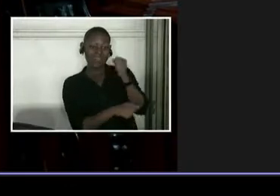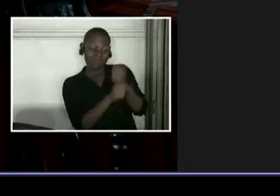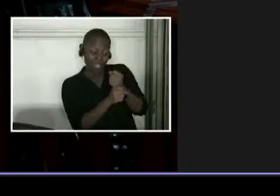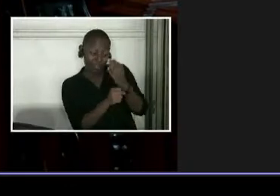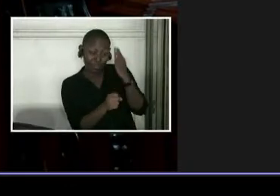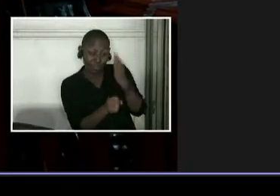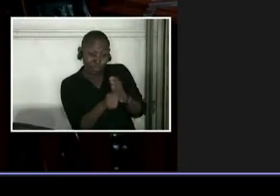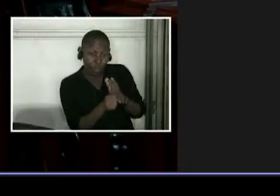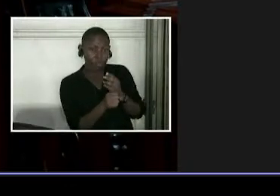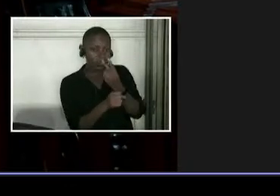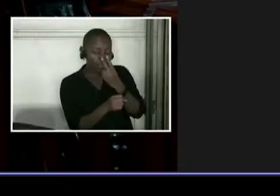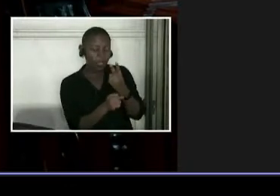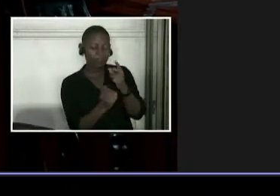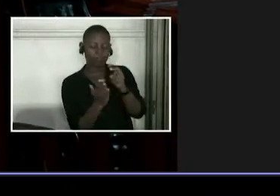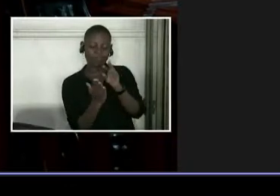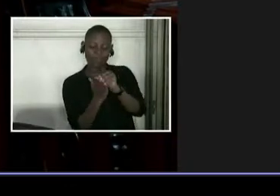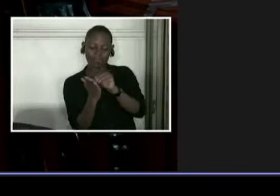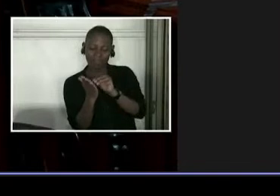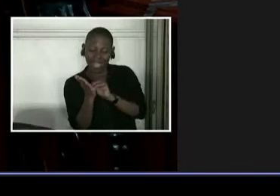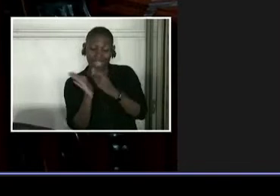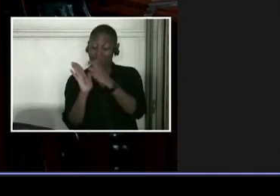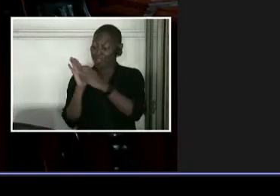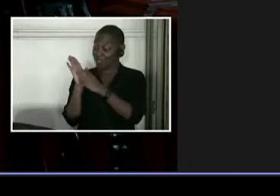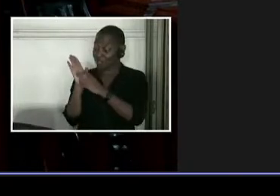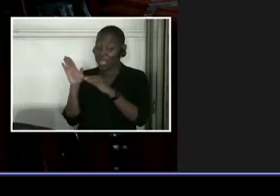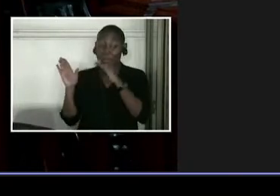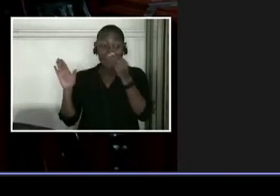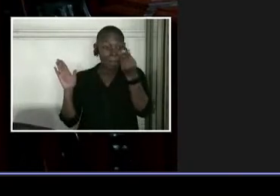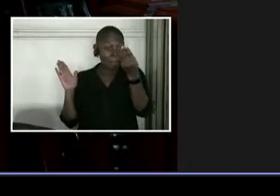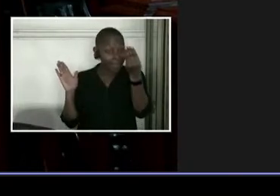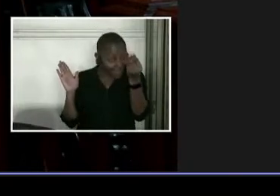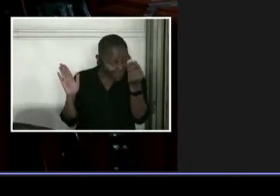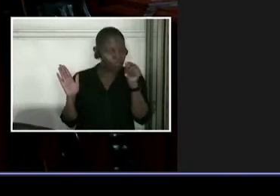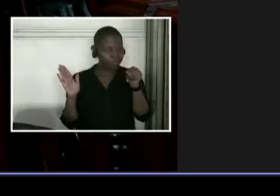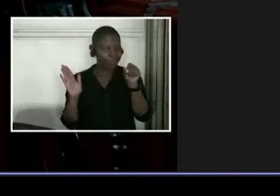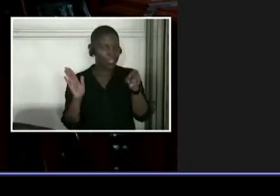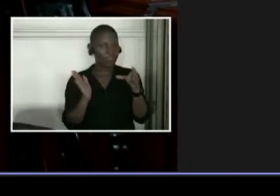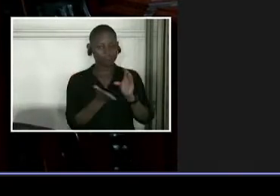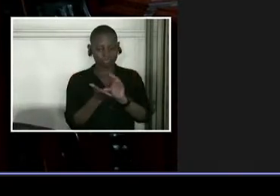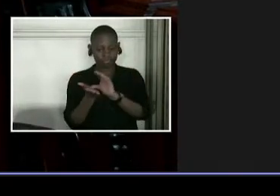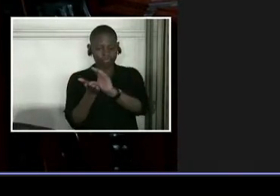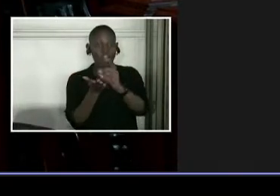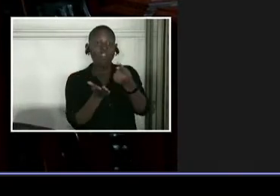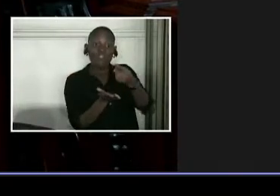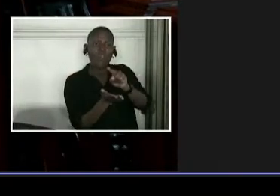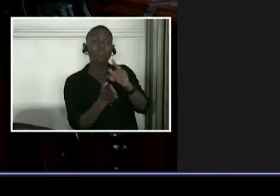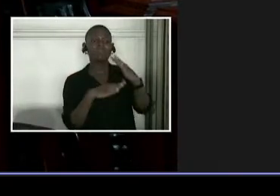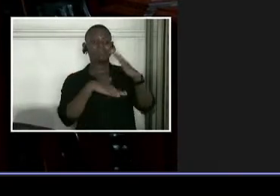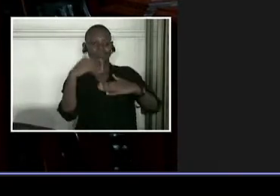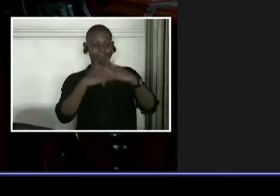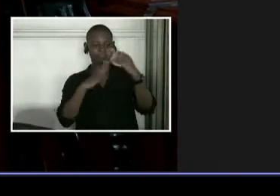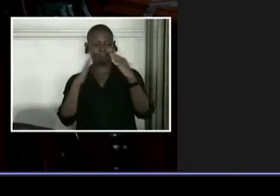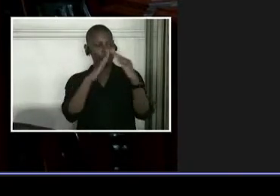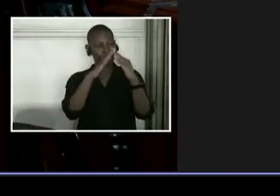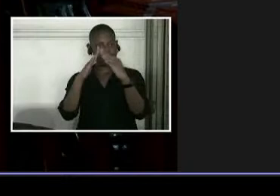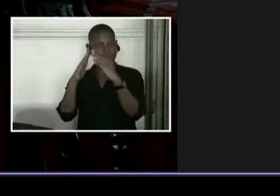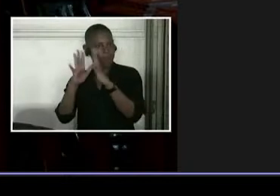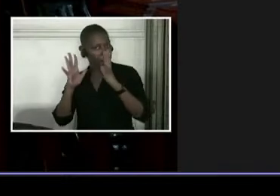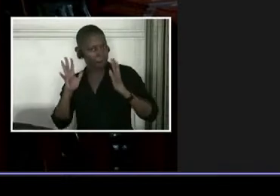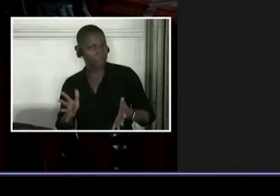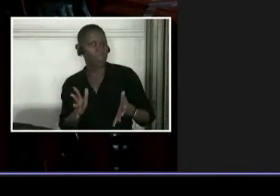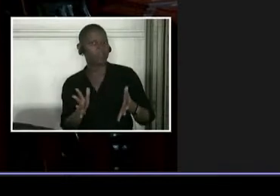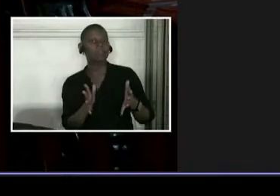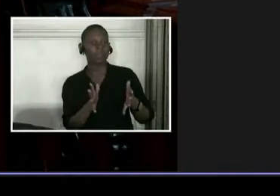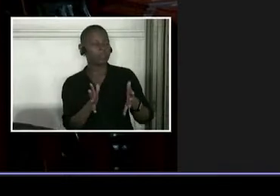We would like to reiterate that these funds are meant for the construction of human settlements provision and service sites and community facilities